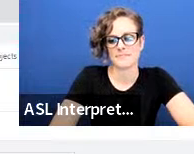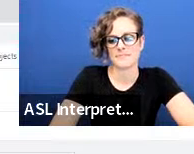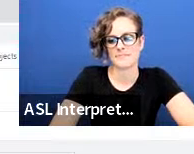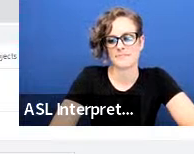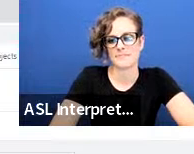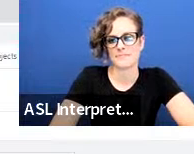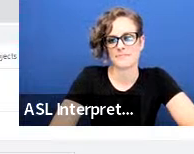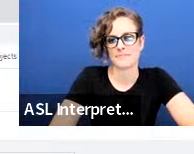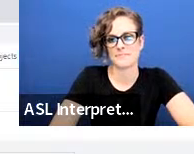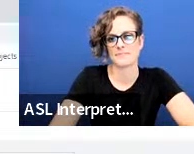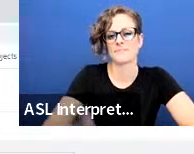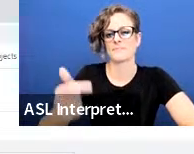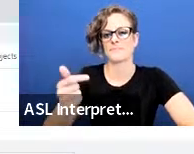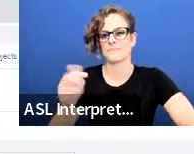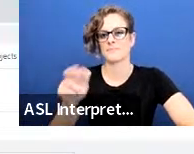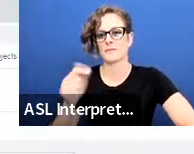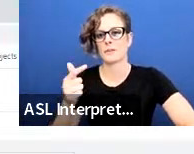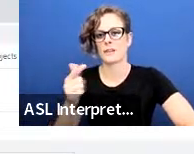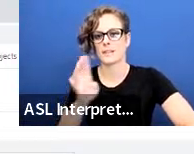Thank you, Mark.